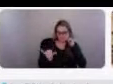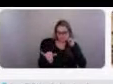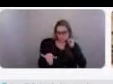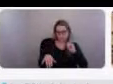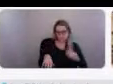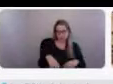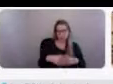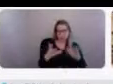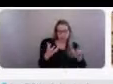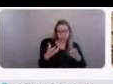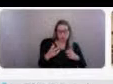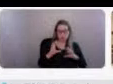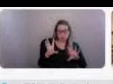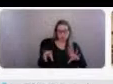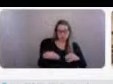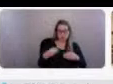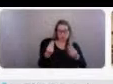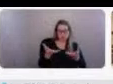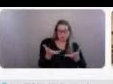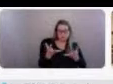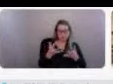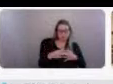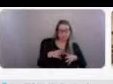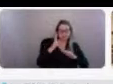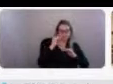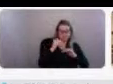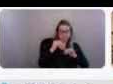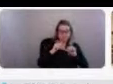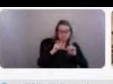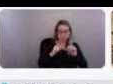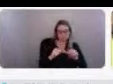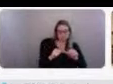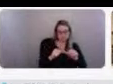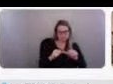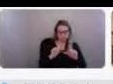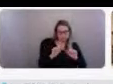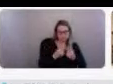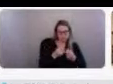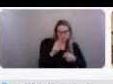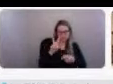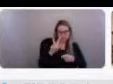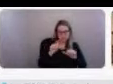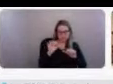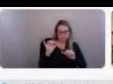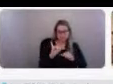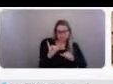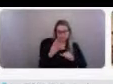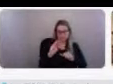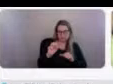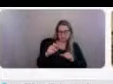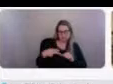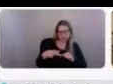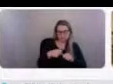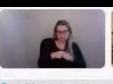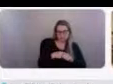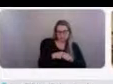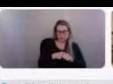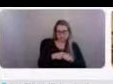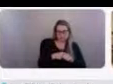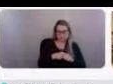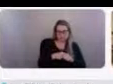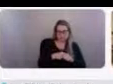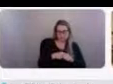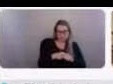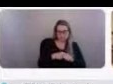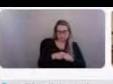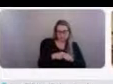basically what i wanted to uplift and hopefully you keep um district 2 as it is in the maps with the sunny slope area as